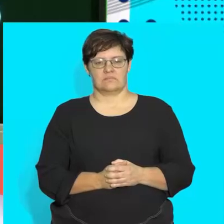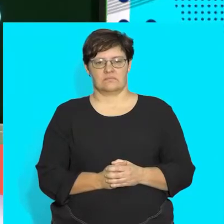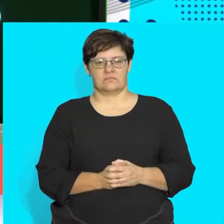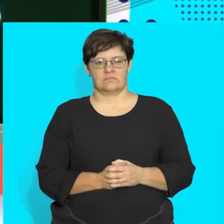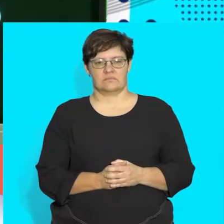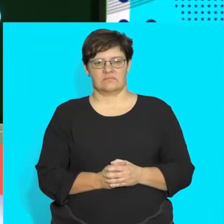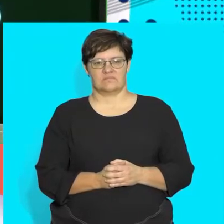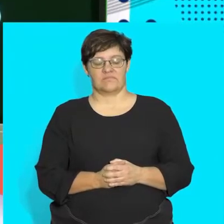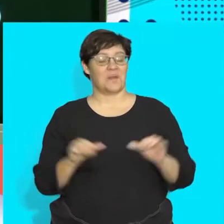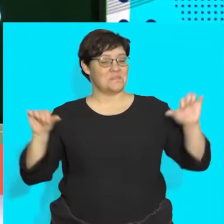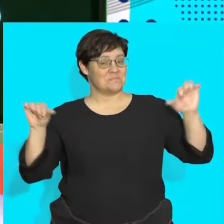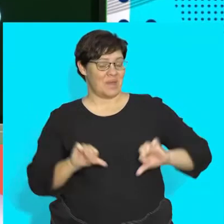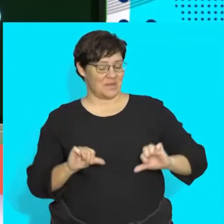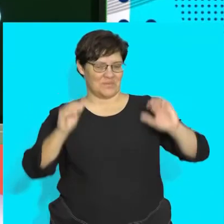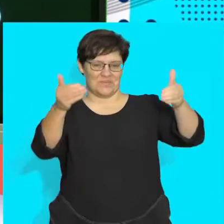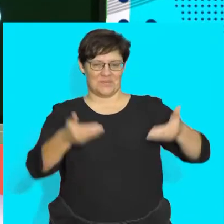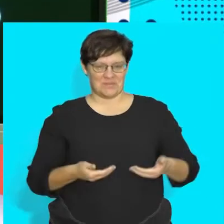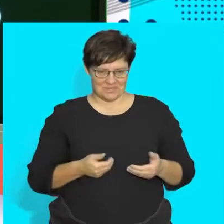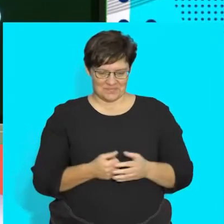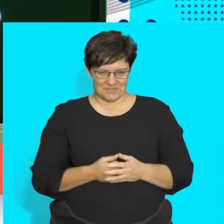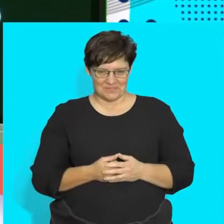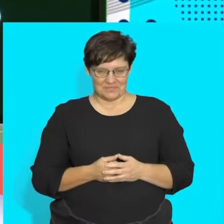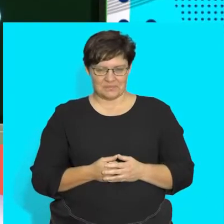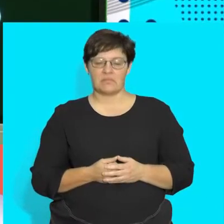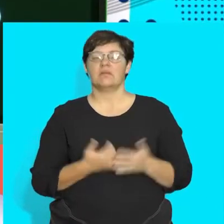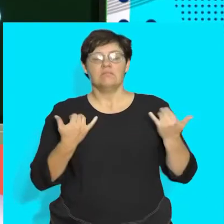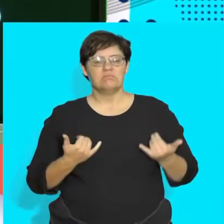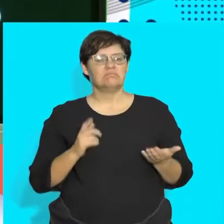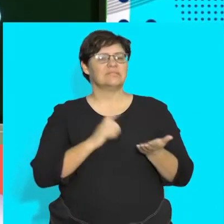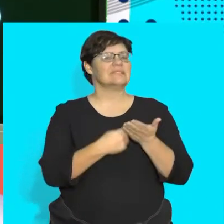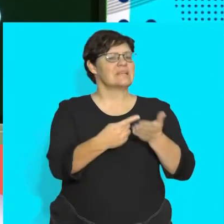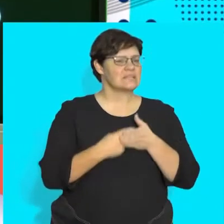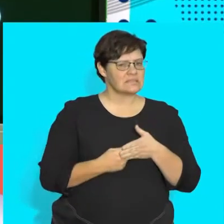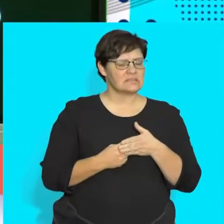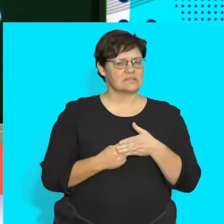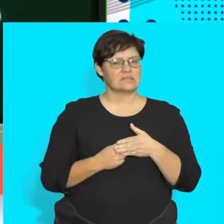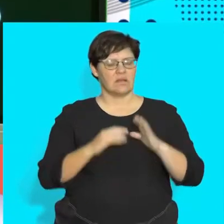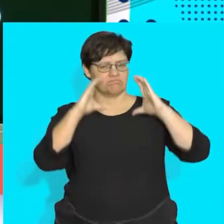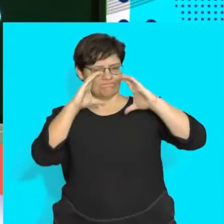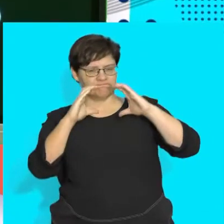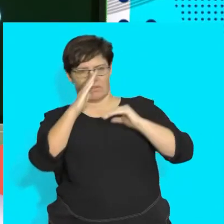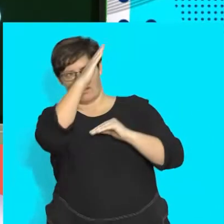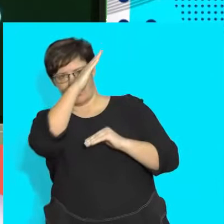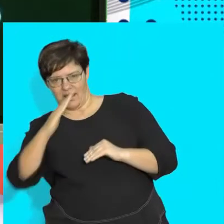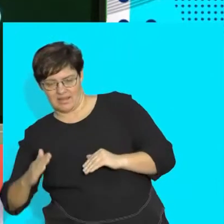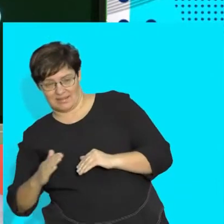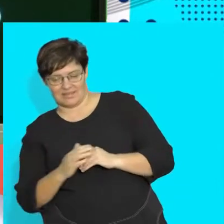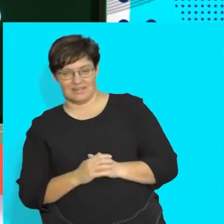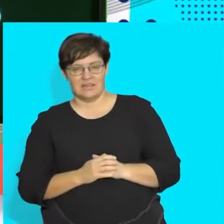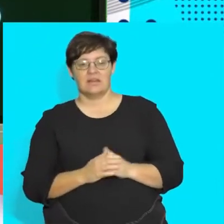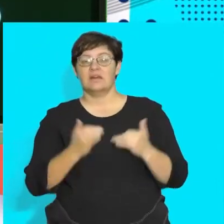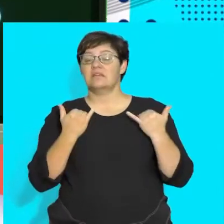Welcome back from the ad break. We spoke about tangents and lines, and now we're going to be talking about